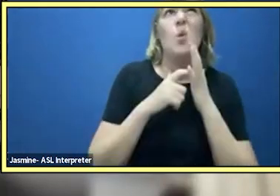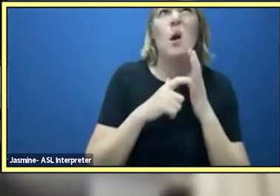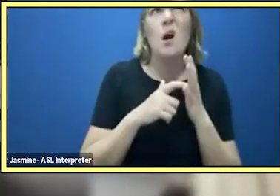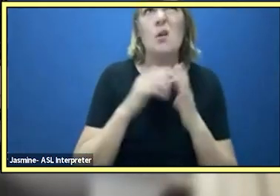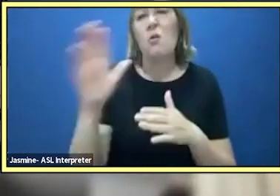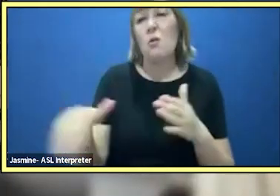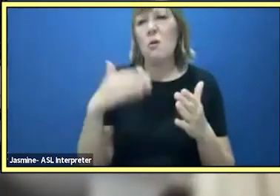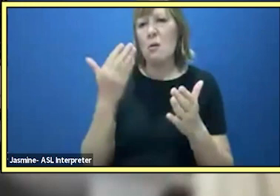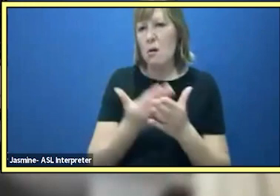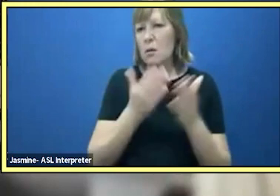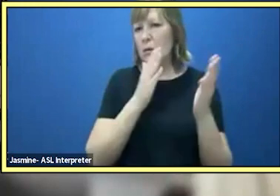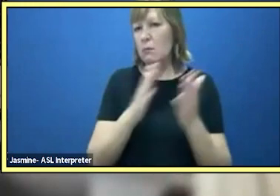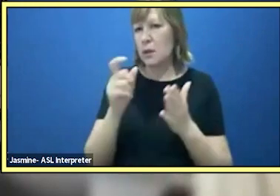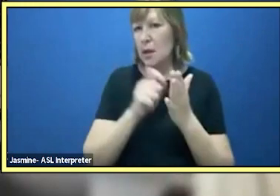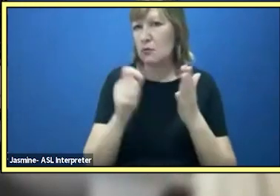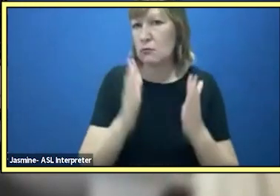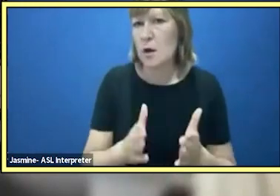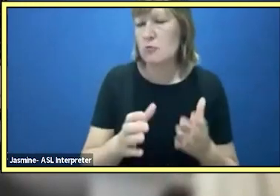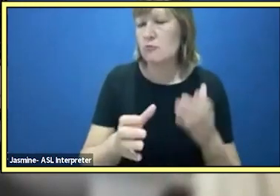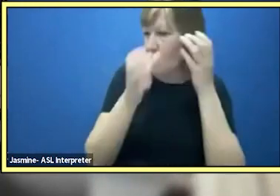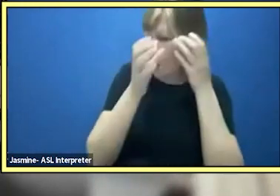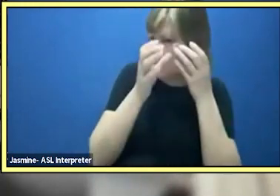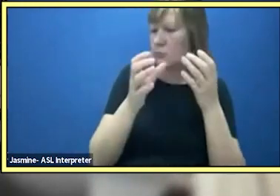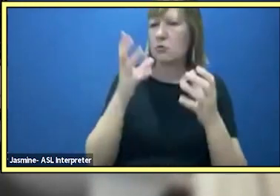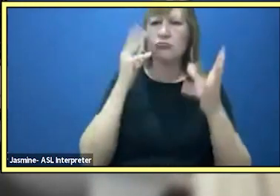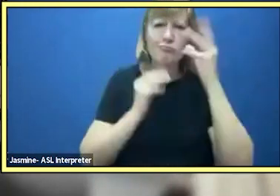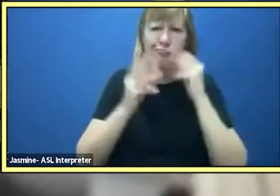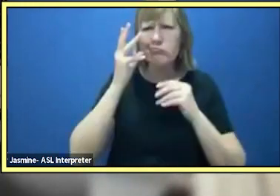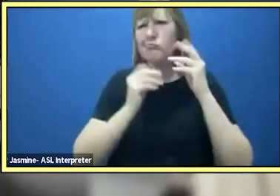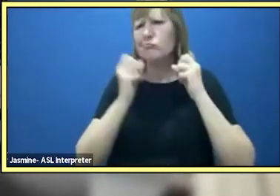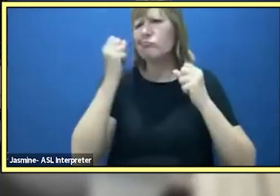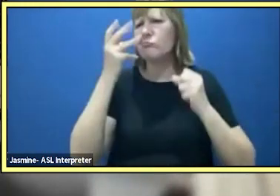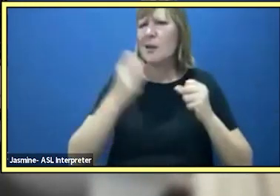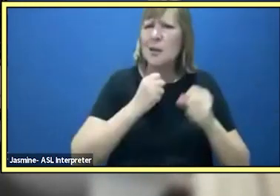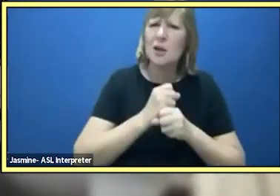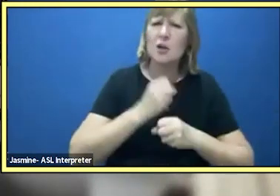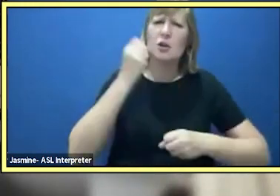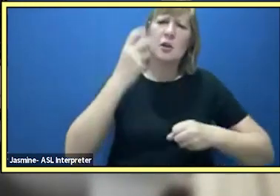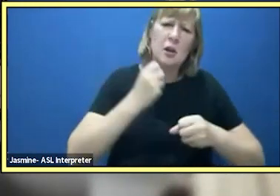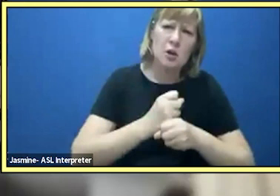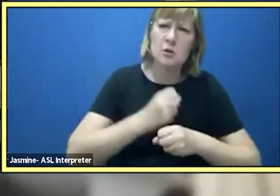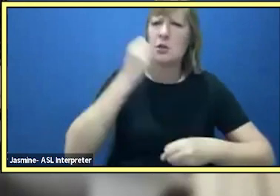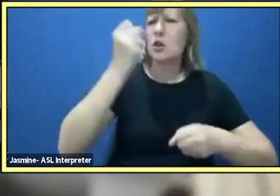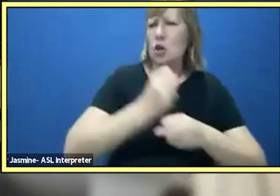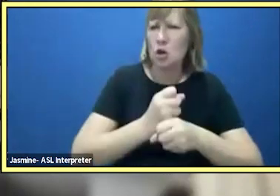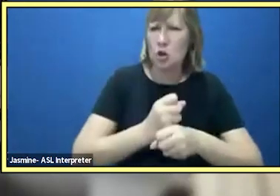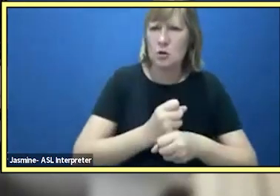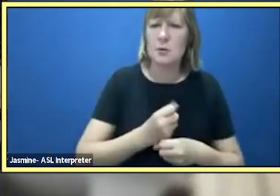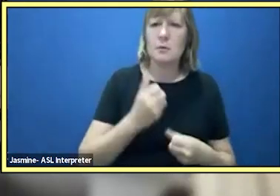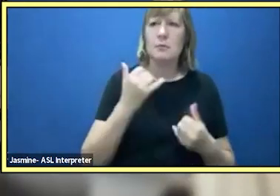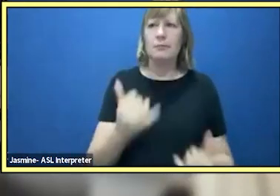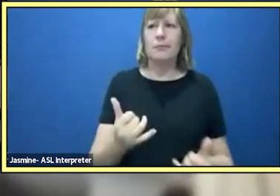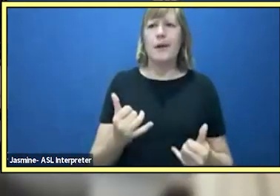their stuff, know the system, have been doing it for years and years and years, to just accept two jobs.